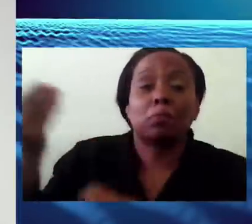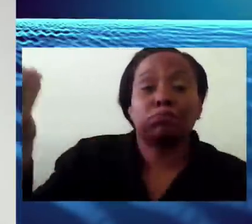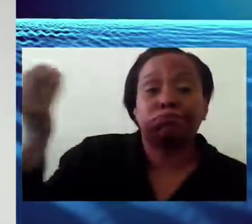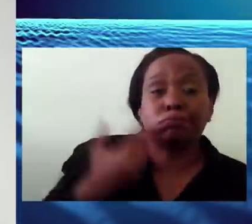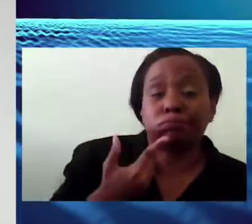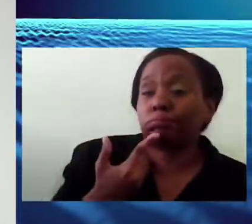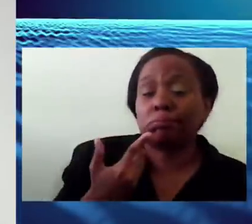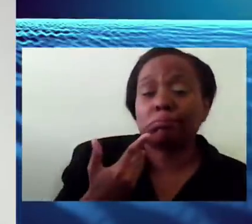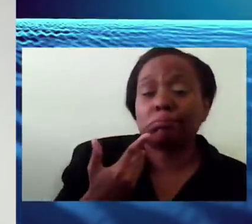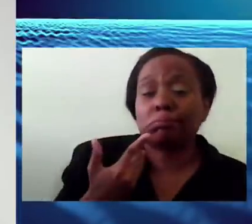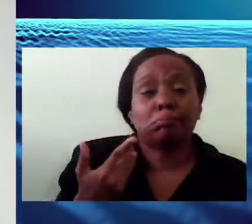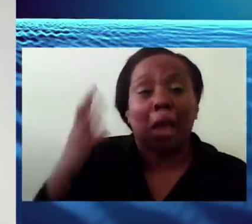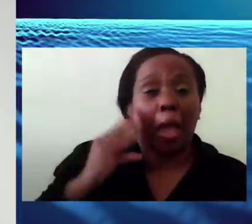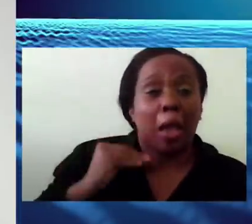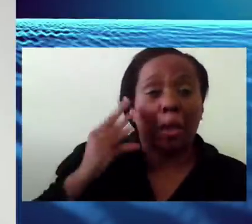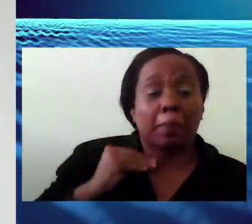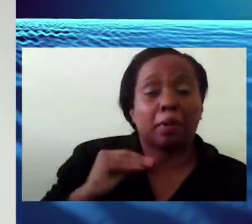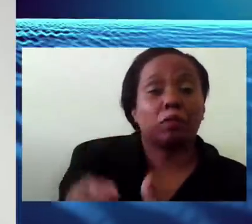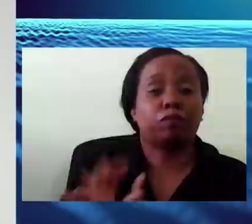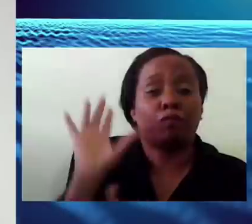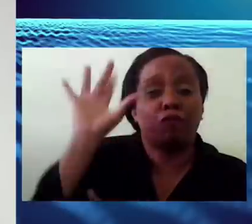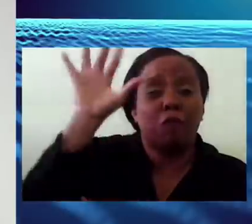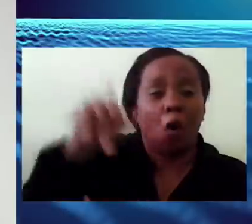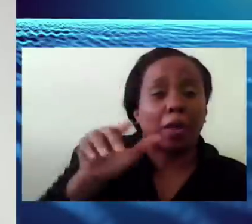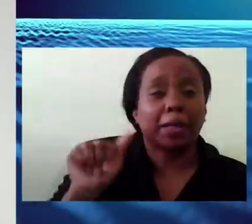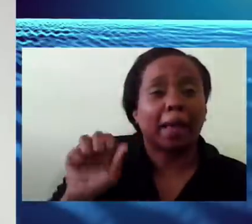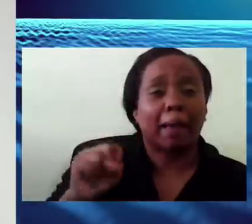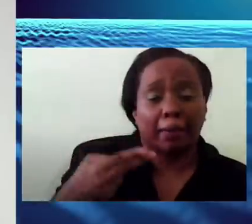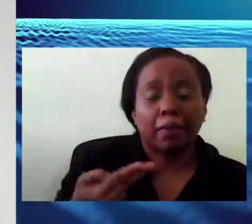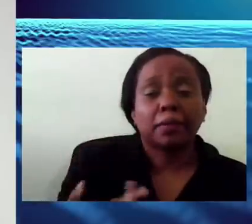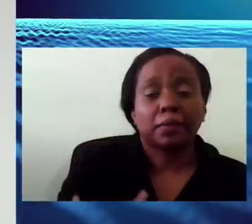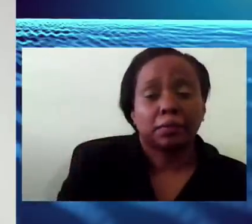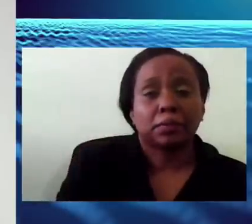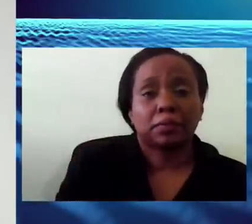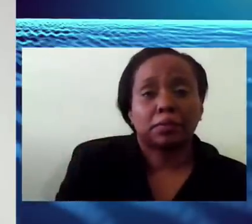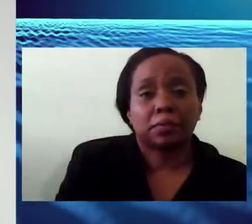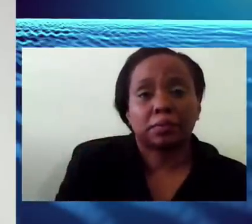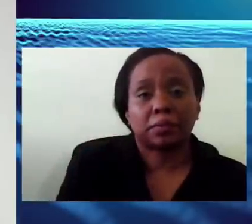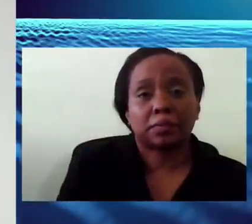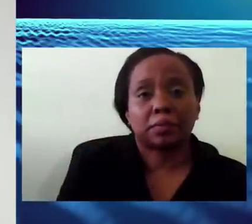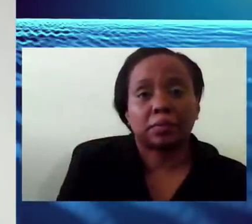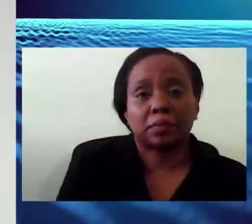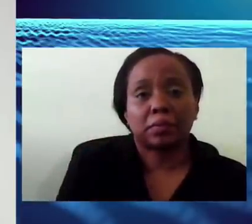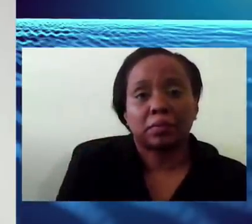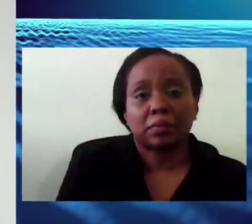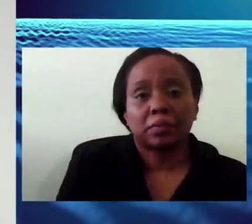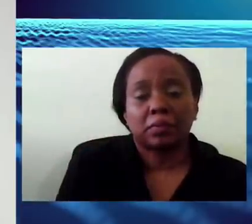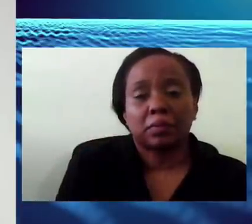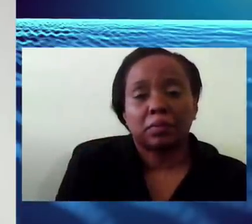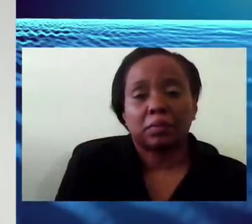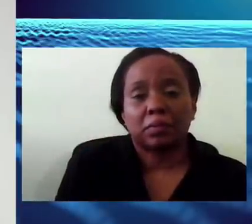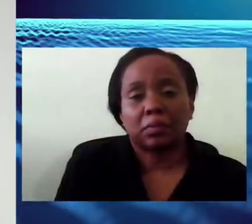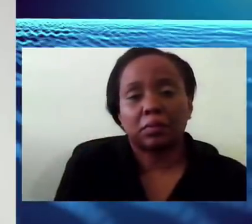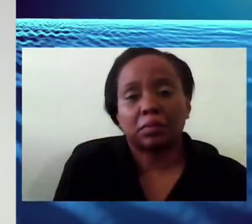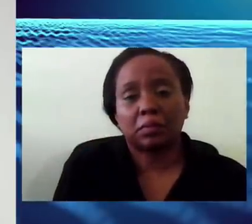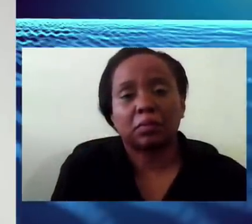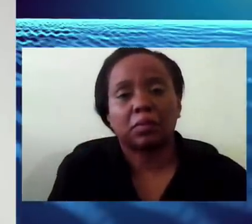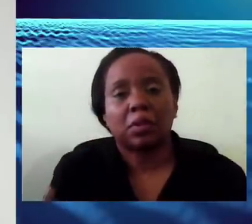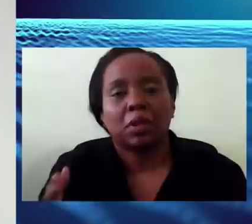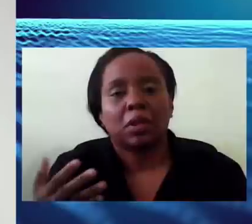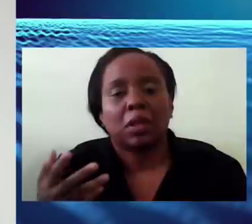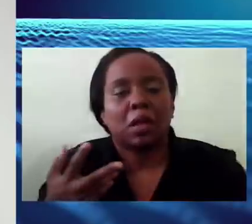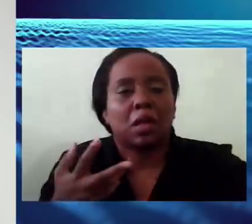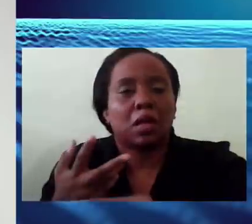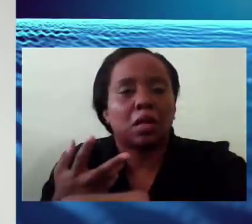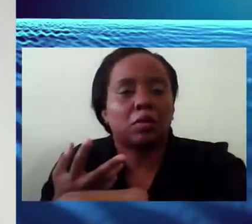problems. And that is that the teeth of the ruminants start to wear down. And they actually start to grind right down